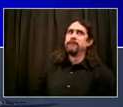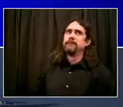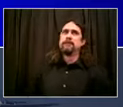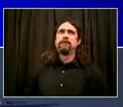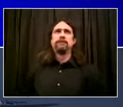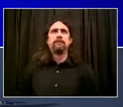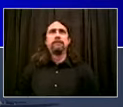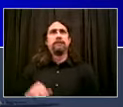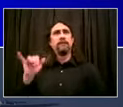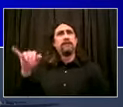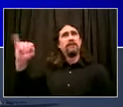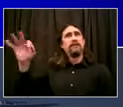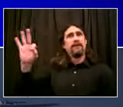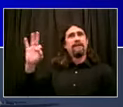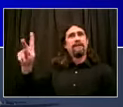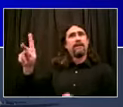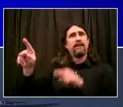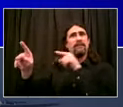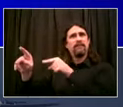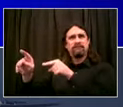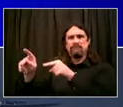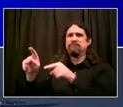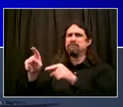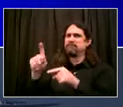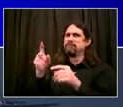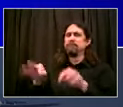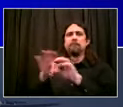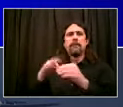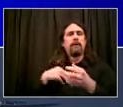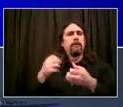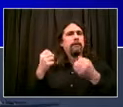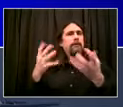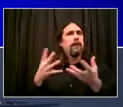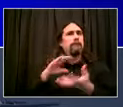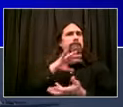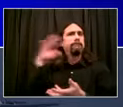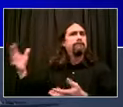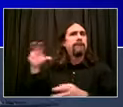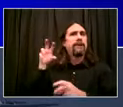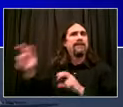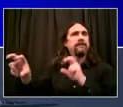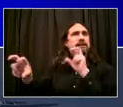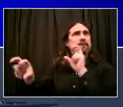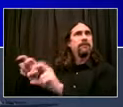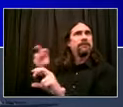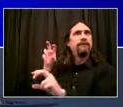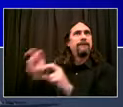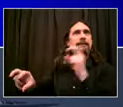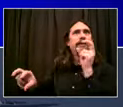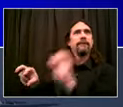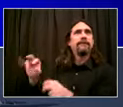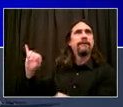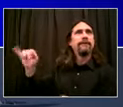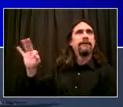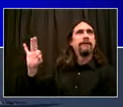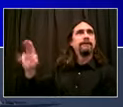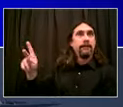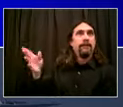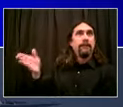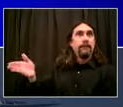want that investment to go to the surrounding communities of Southeast Queens. We want to make sure that